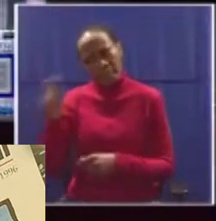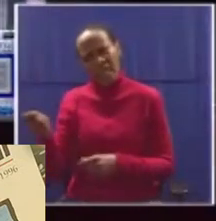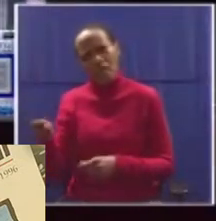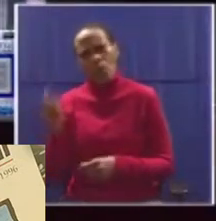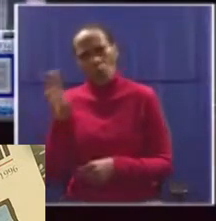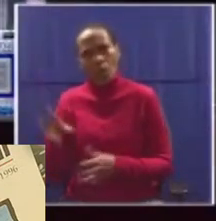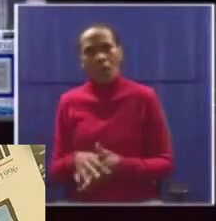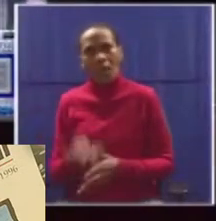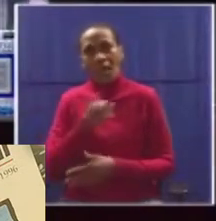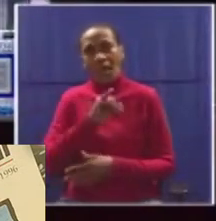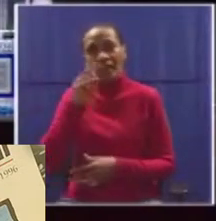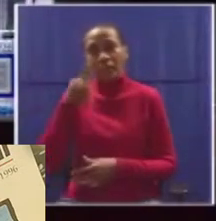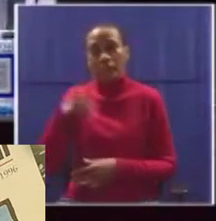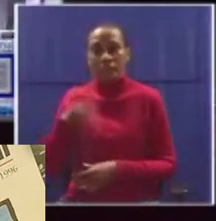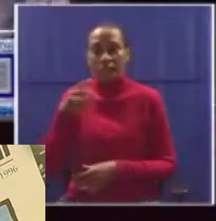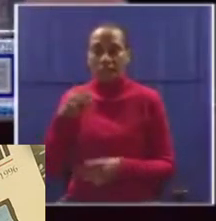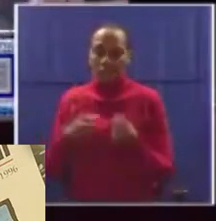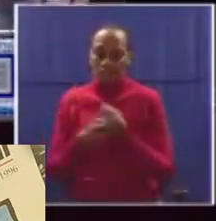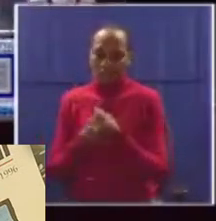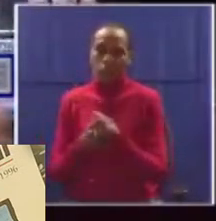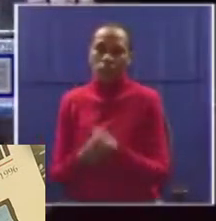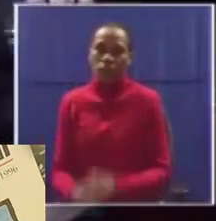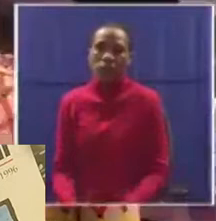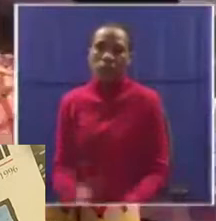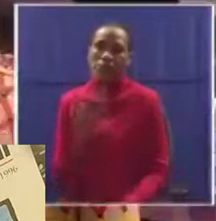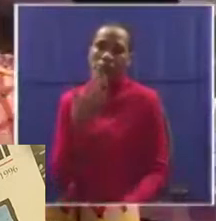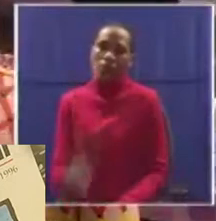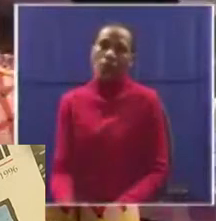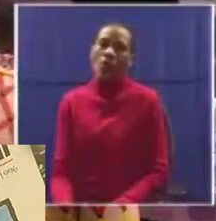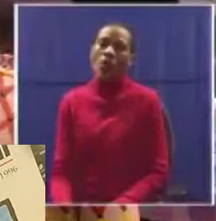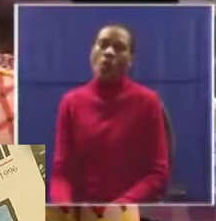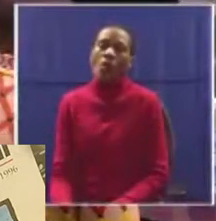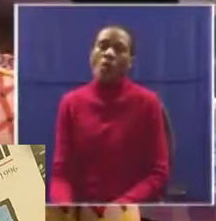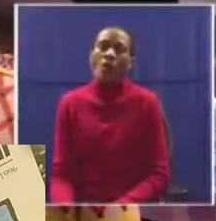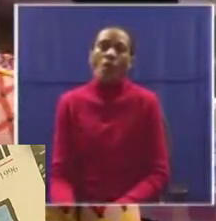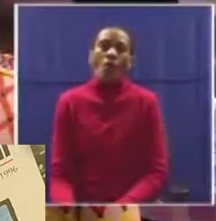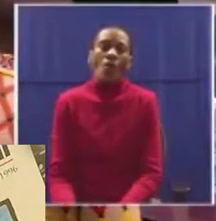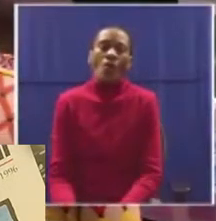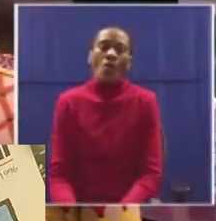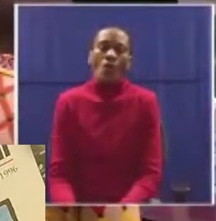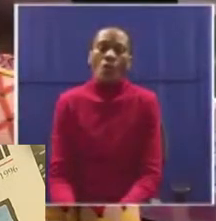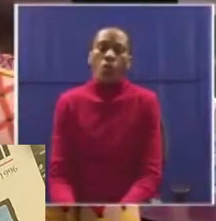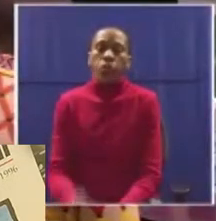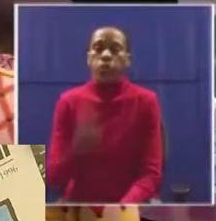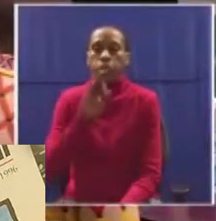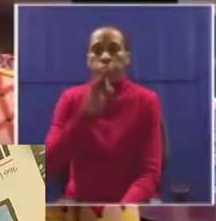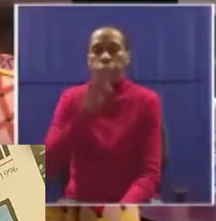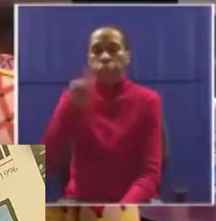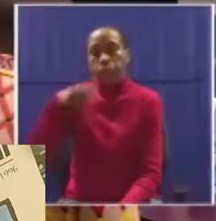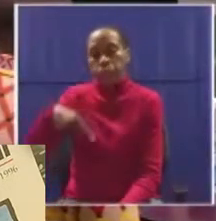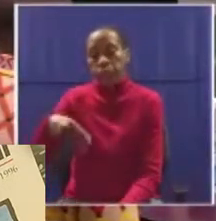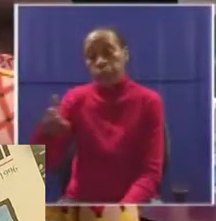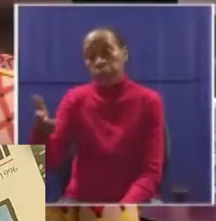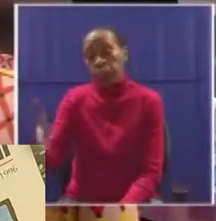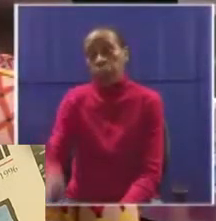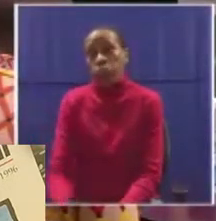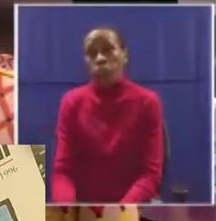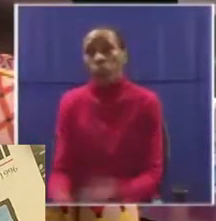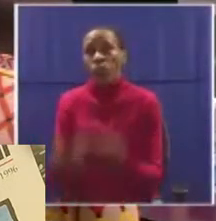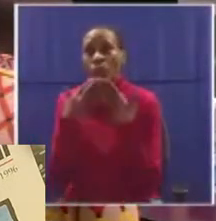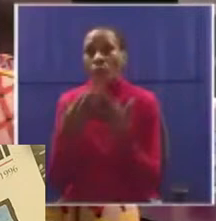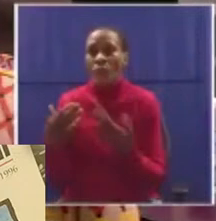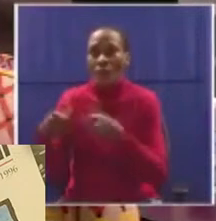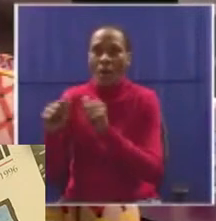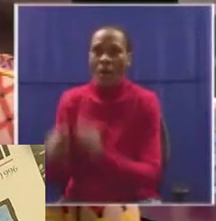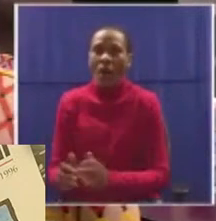received the ifp accepts the support thank you thank you vff Plus thank